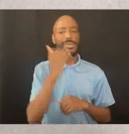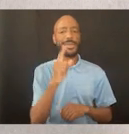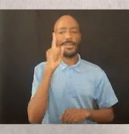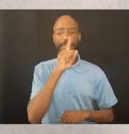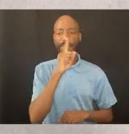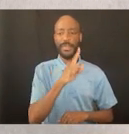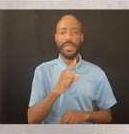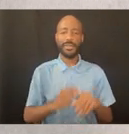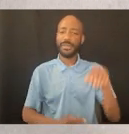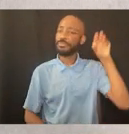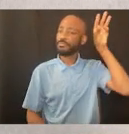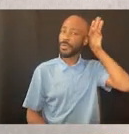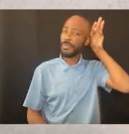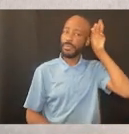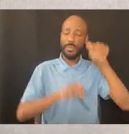ear.